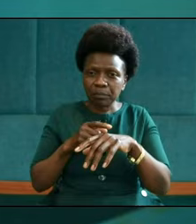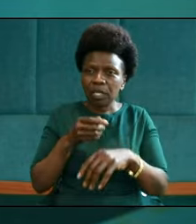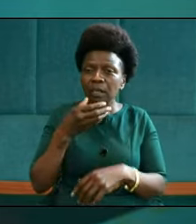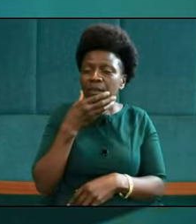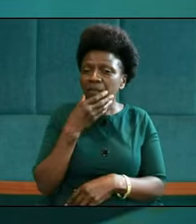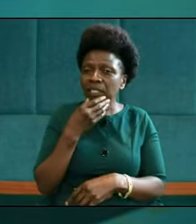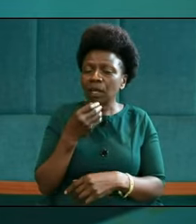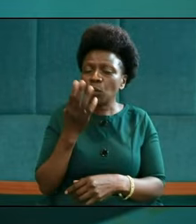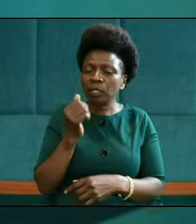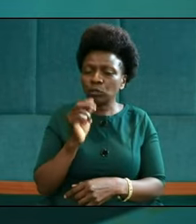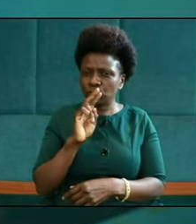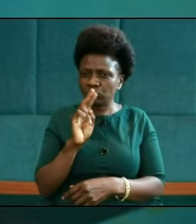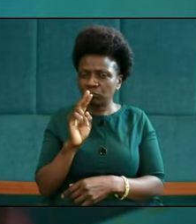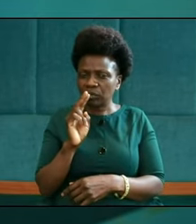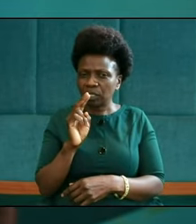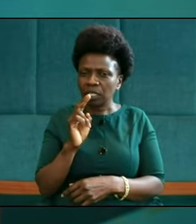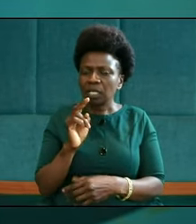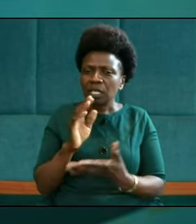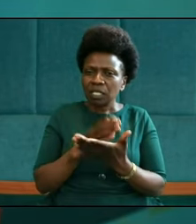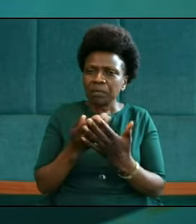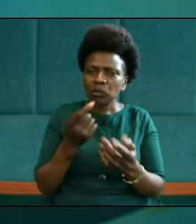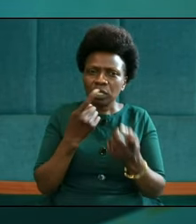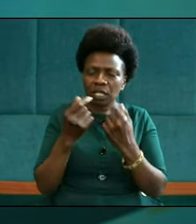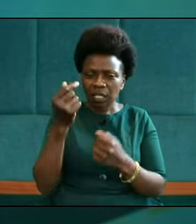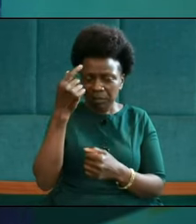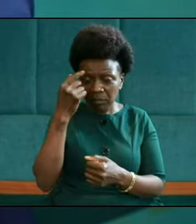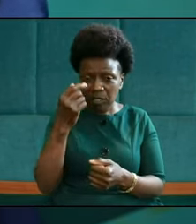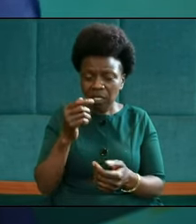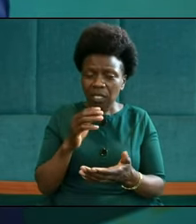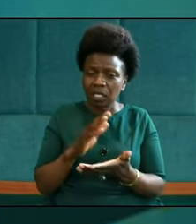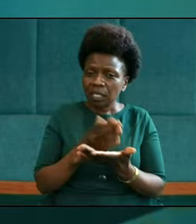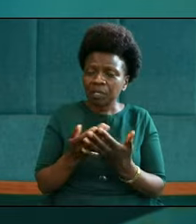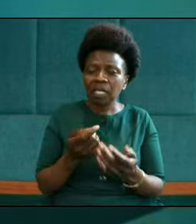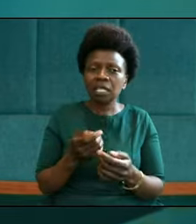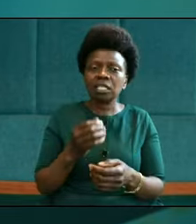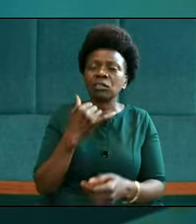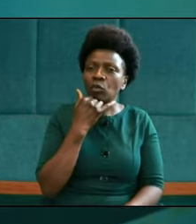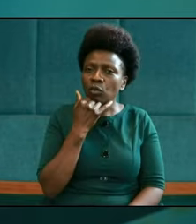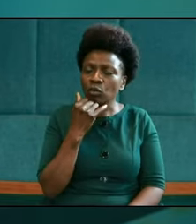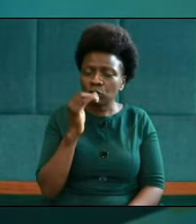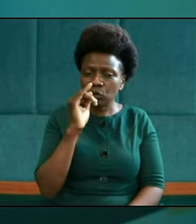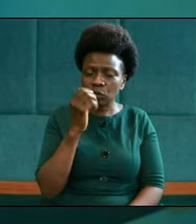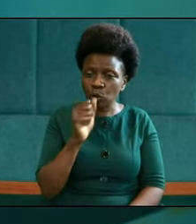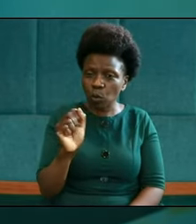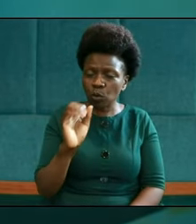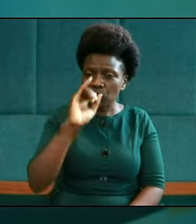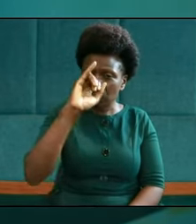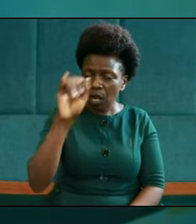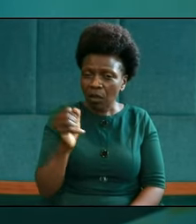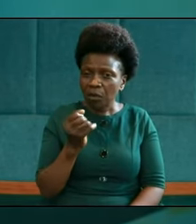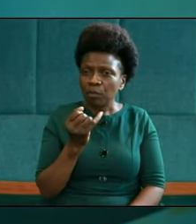you that something is wrong with this sin. You need to abandon this. So Jacob is telling the